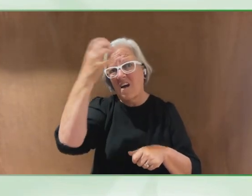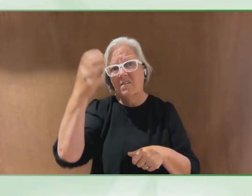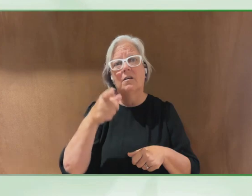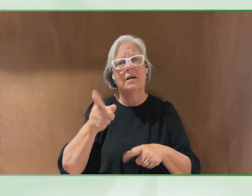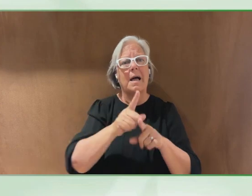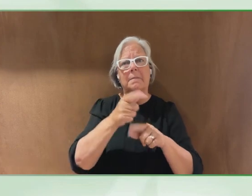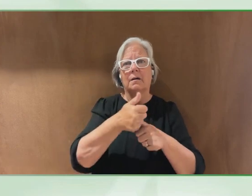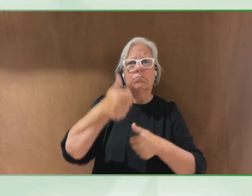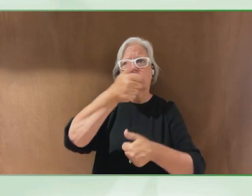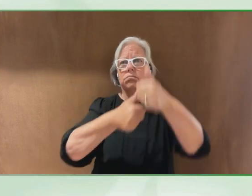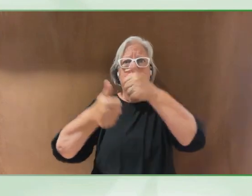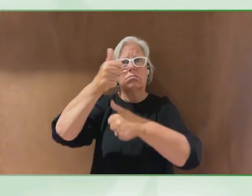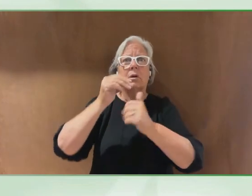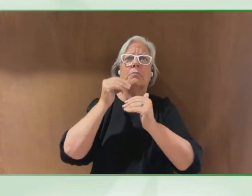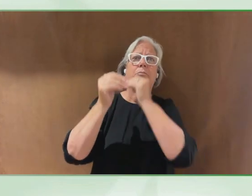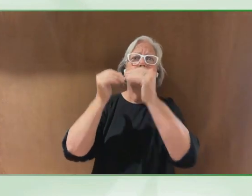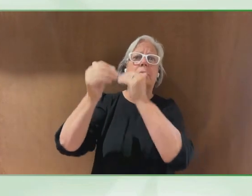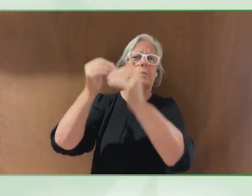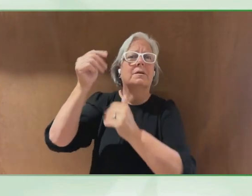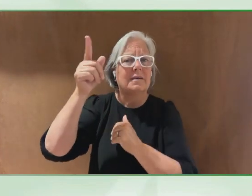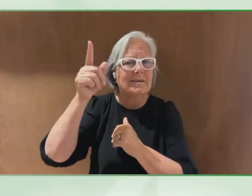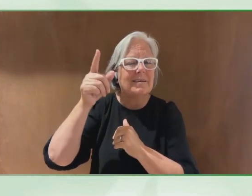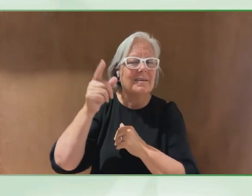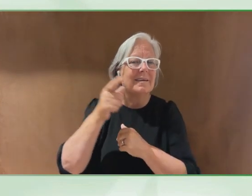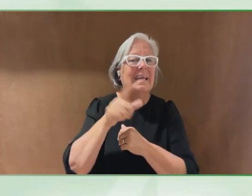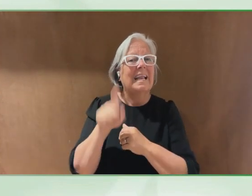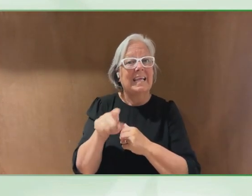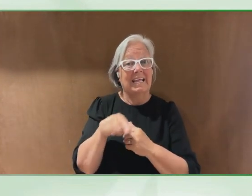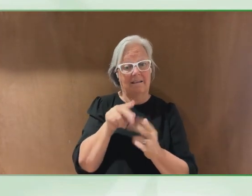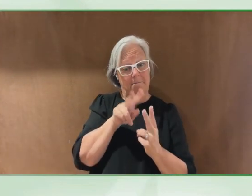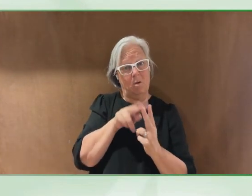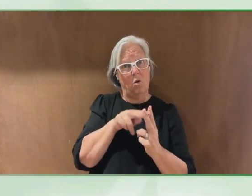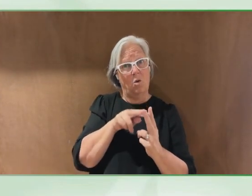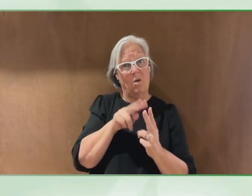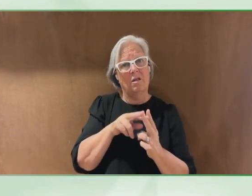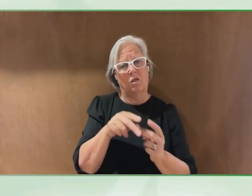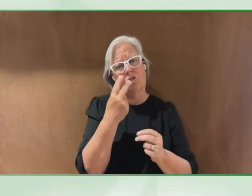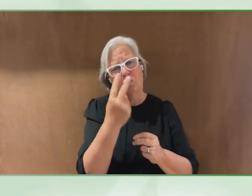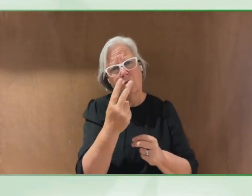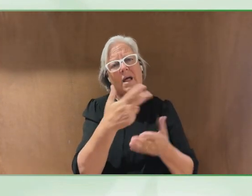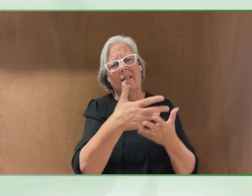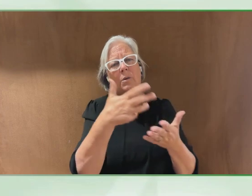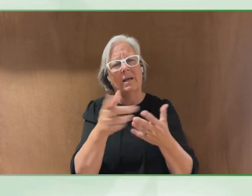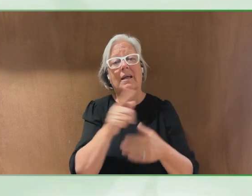of positions, you're requiring both languages or bilingual, so speaking English and French.